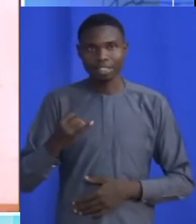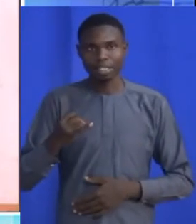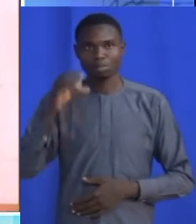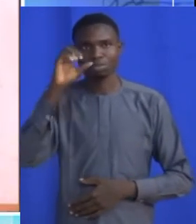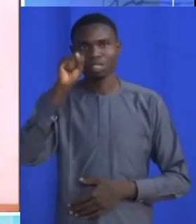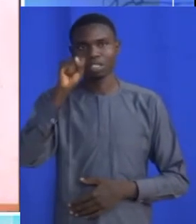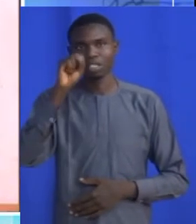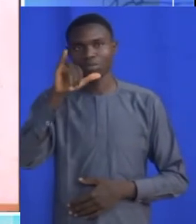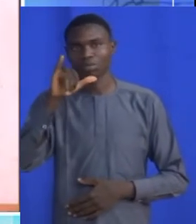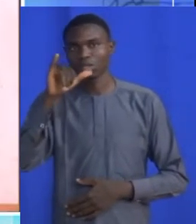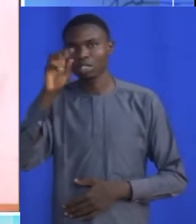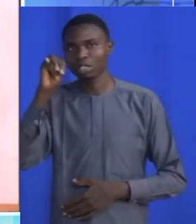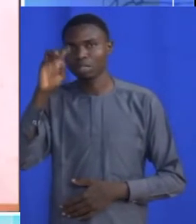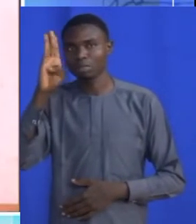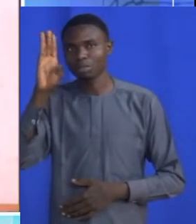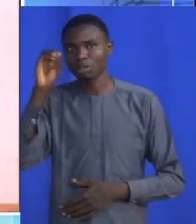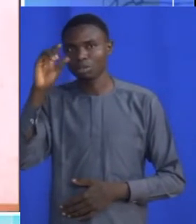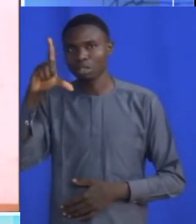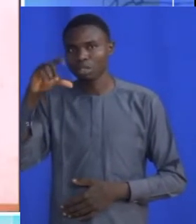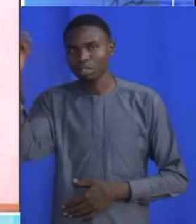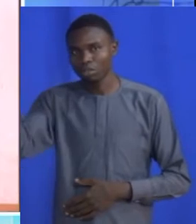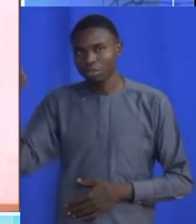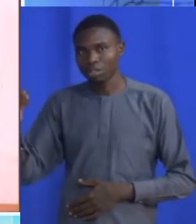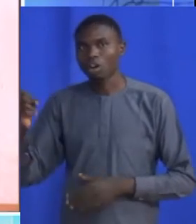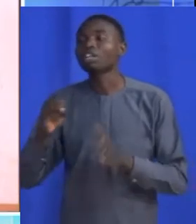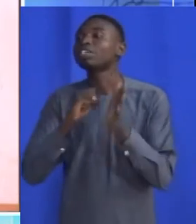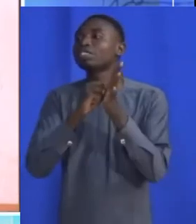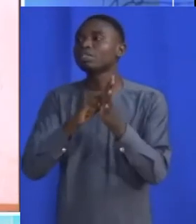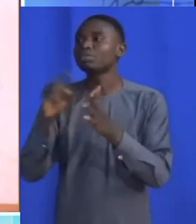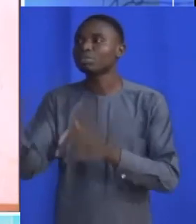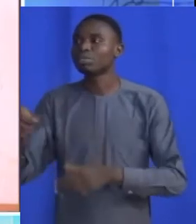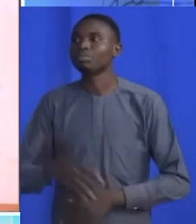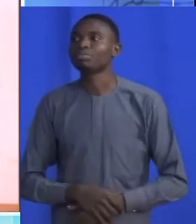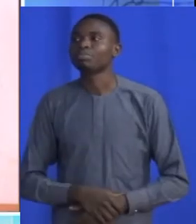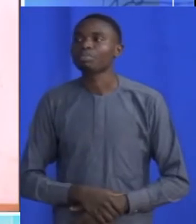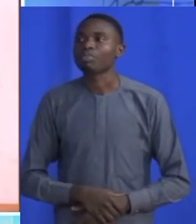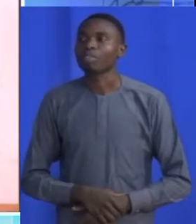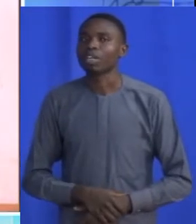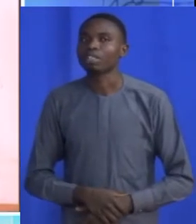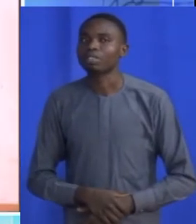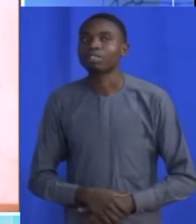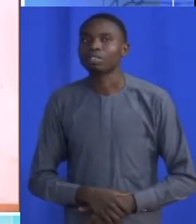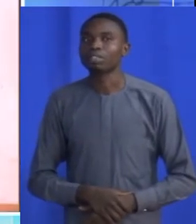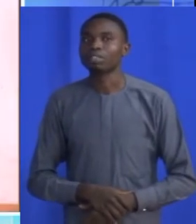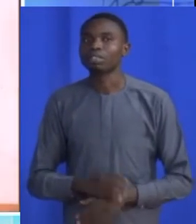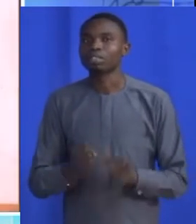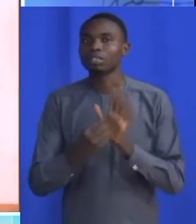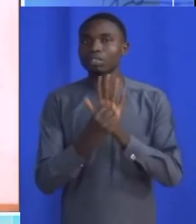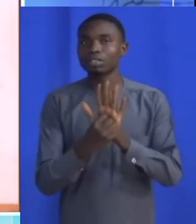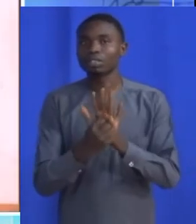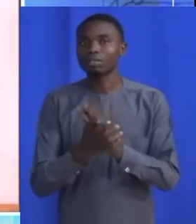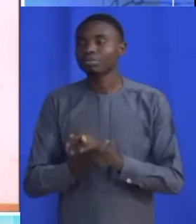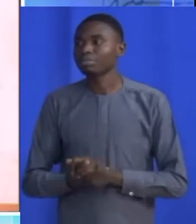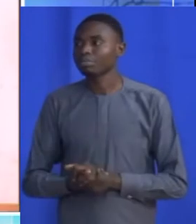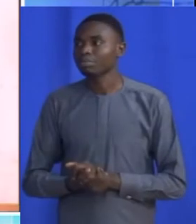parties. You can't even pray in the mosque. You can't go to the church because of the pandemic. So you